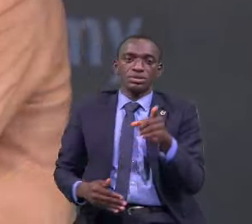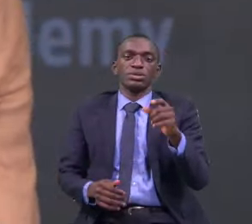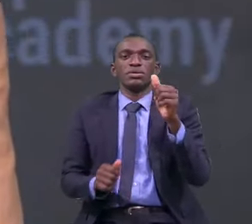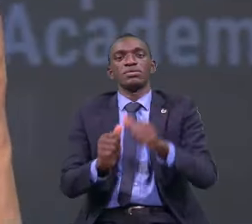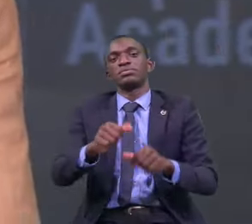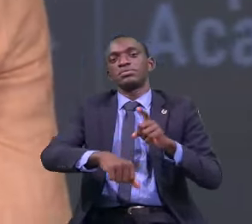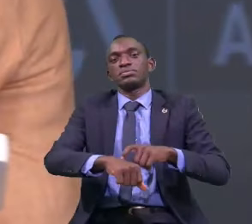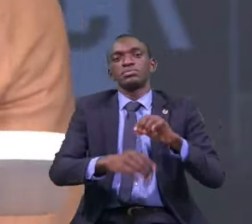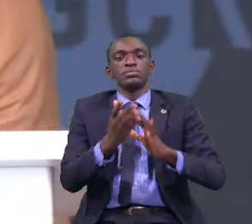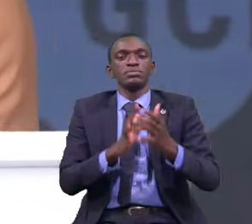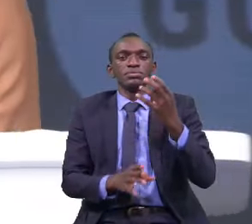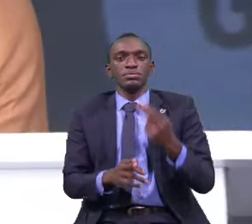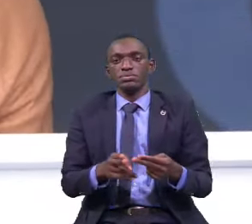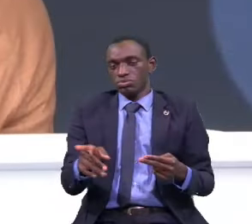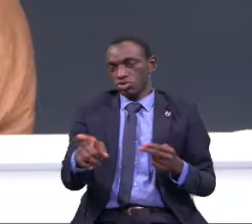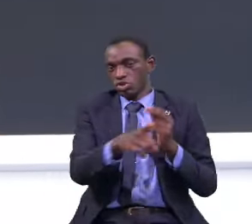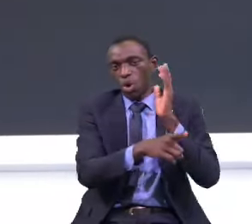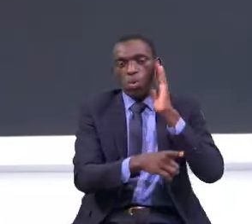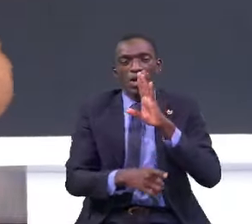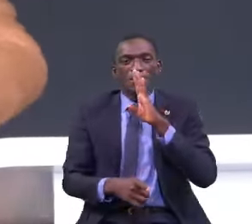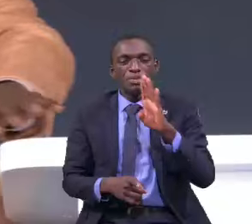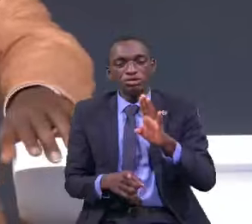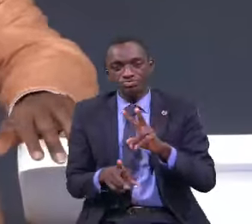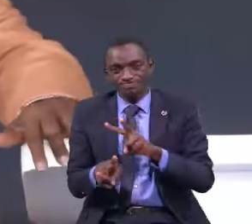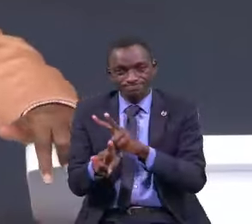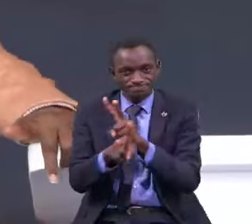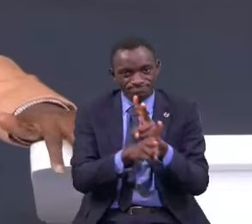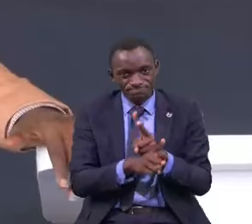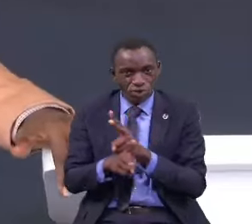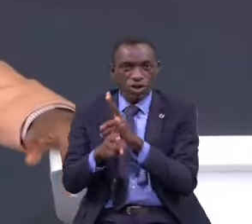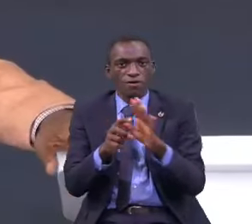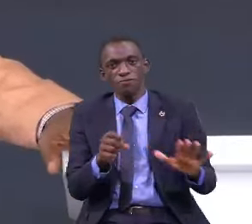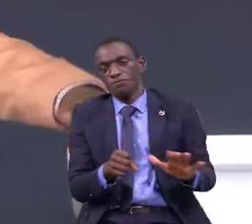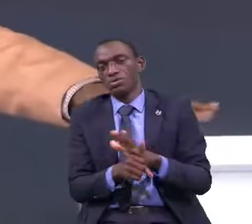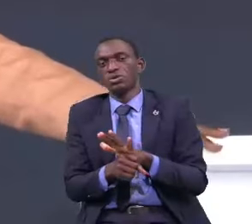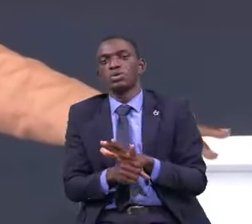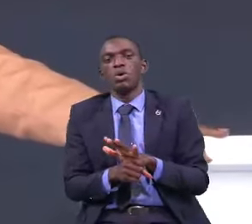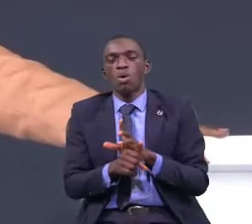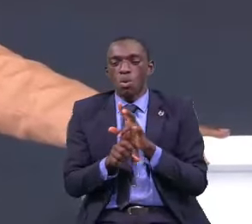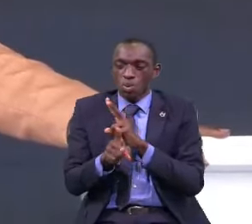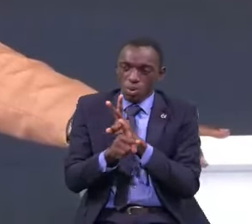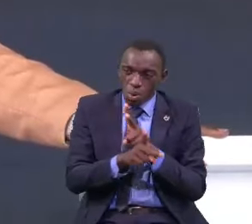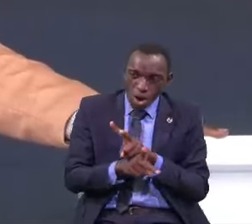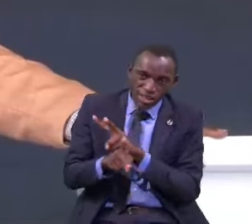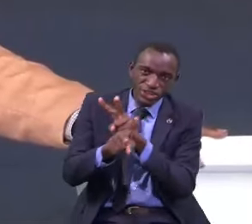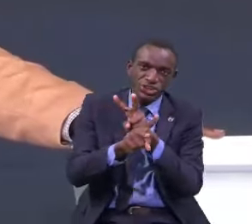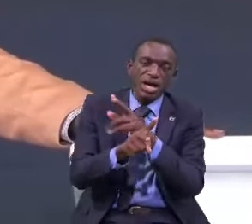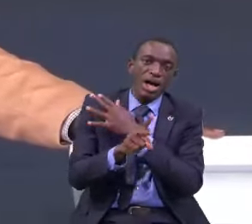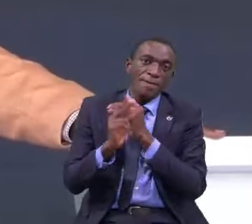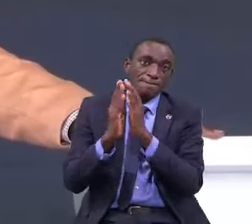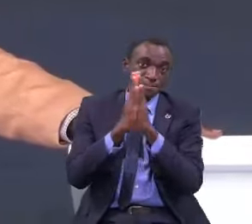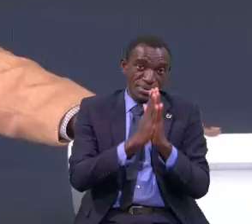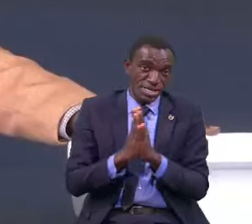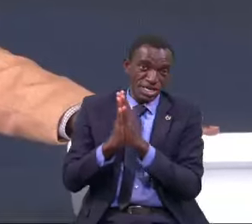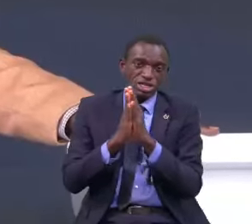moment. You will be watchful. Tu seras vigilant. Watch and pray. Veillez et priez. That you fall